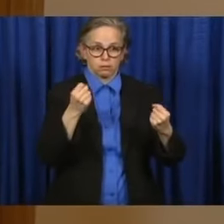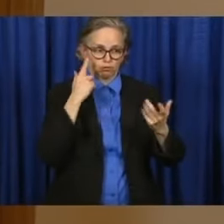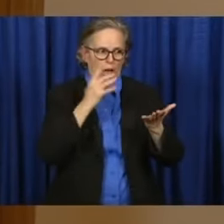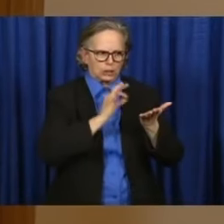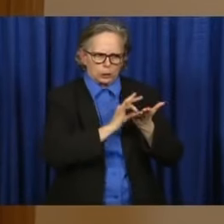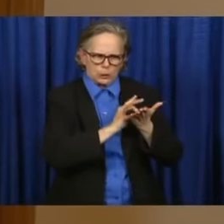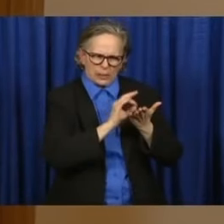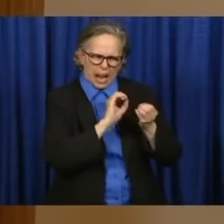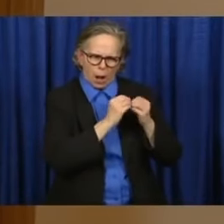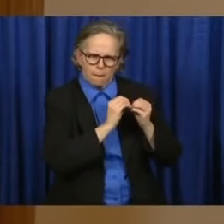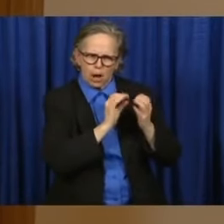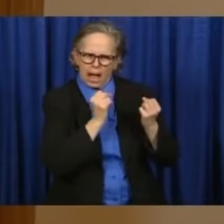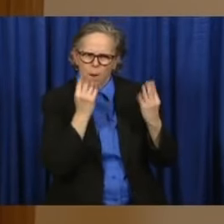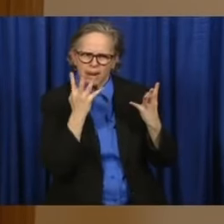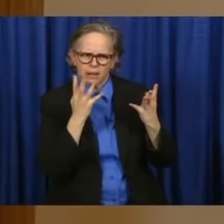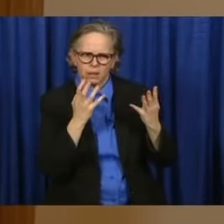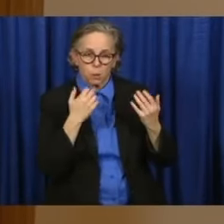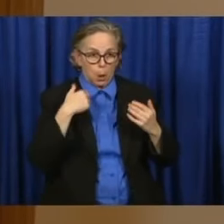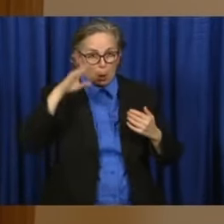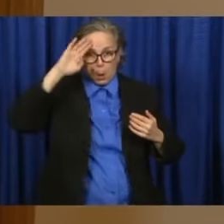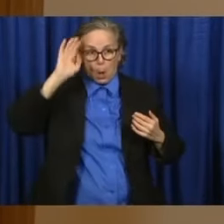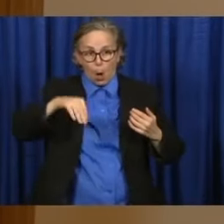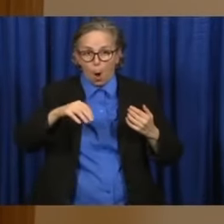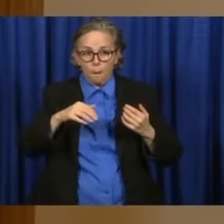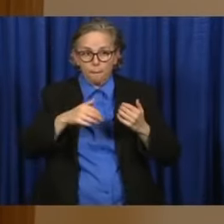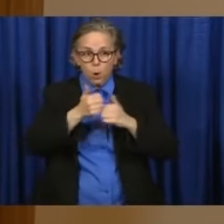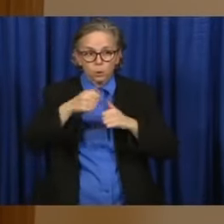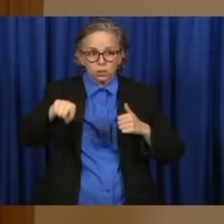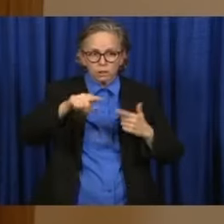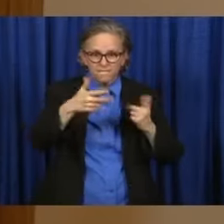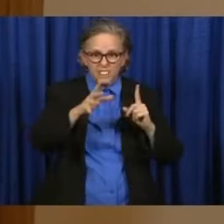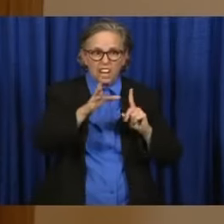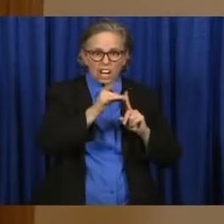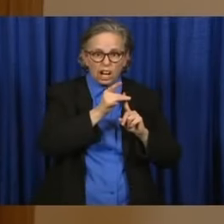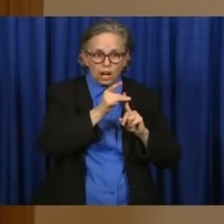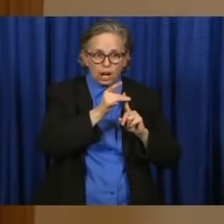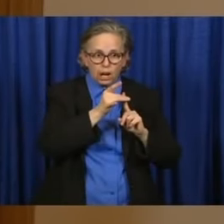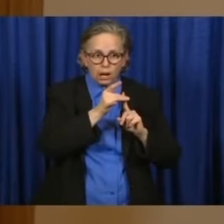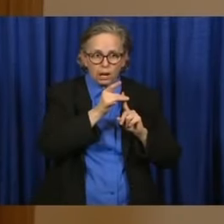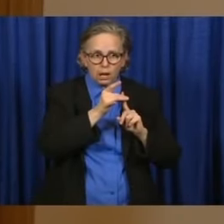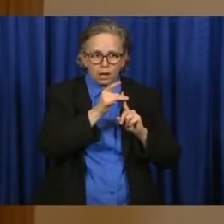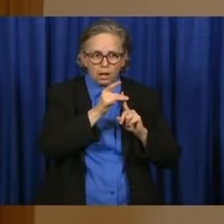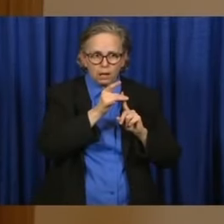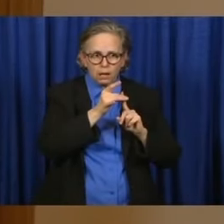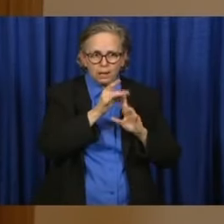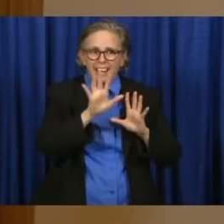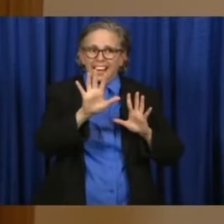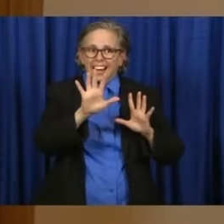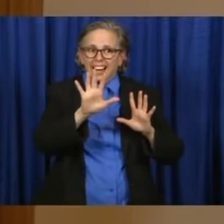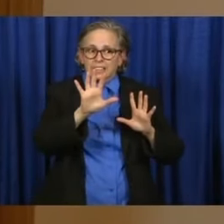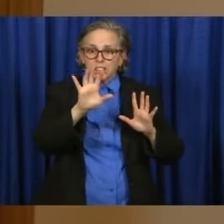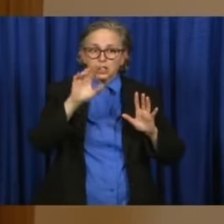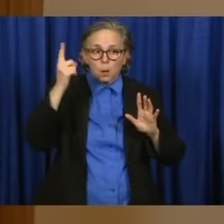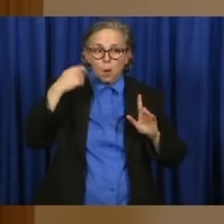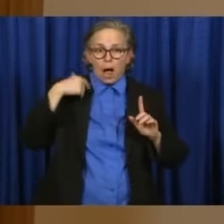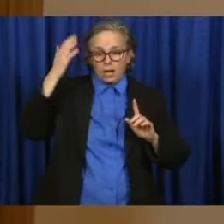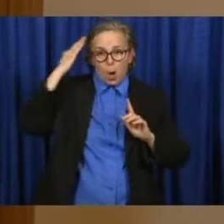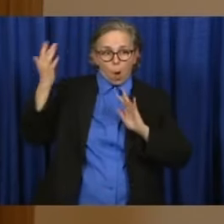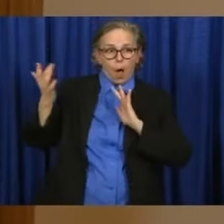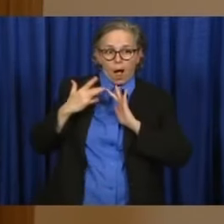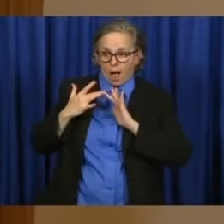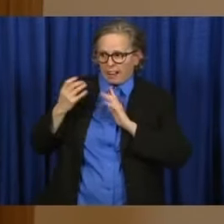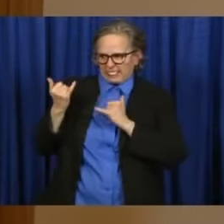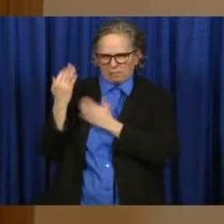who have COVID-19, just heard someone I know this morning, the doctor does not